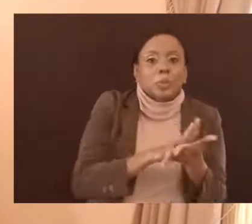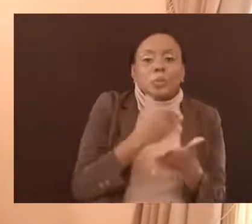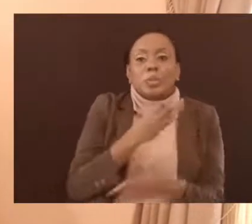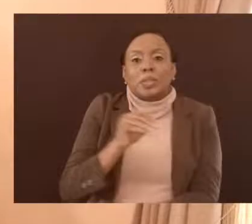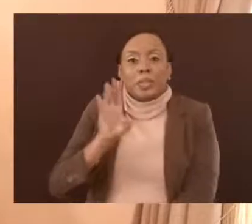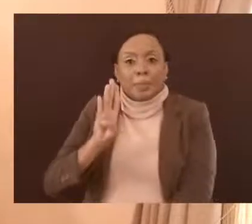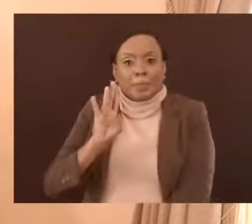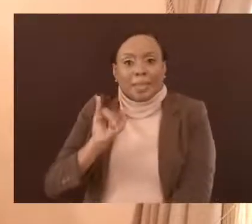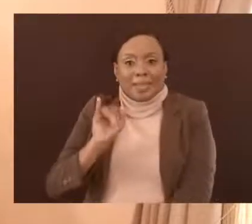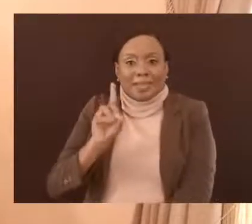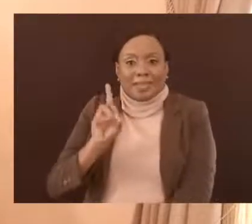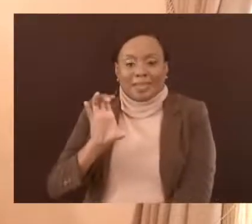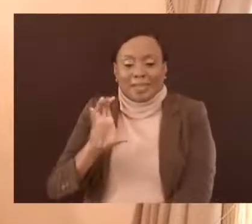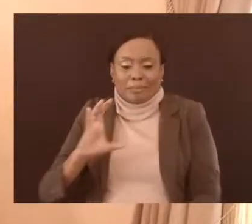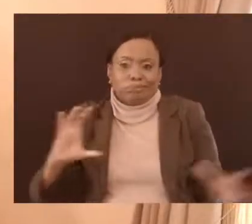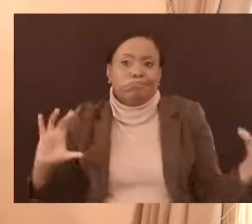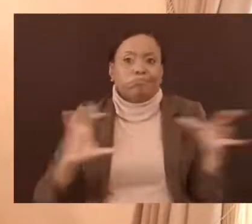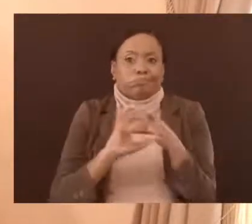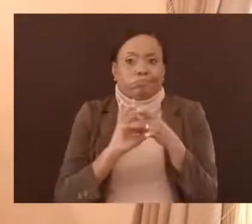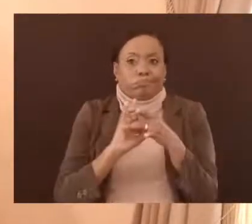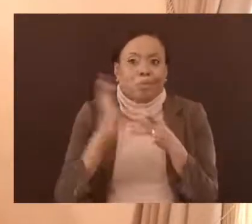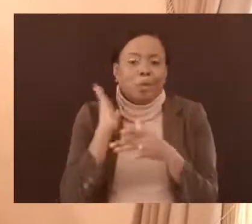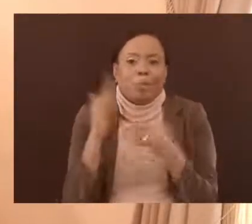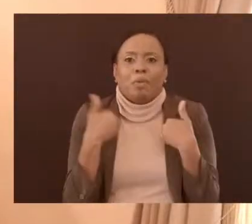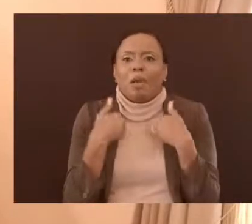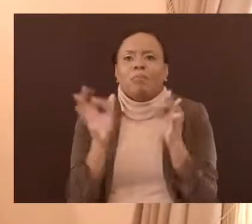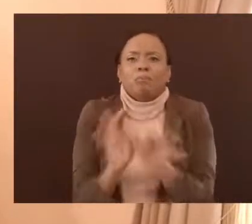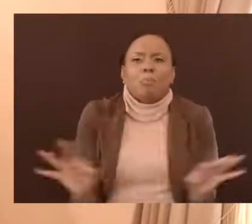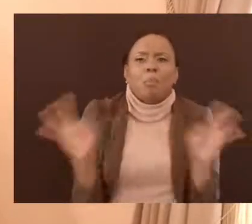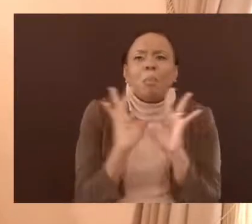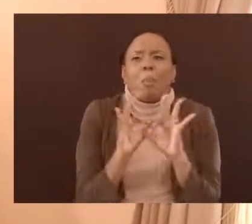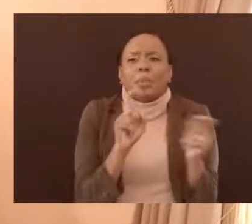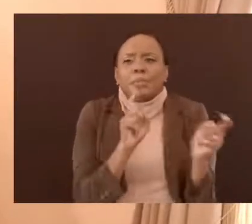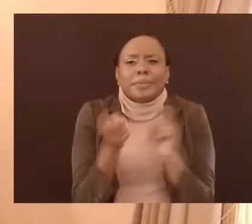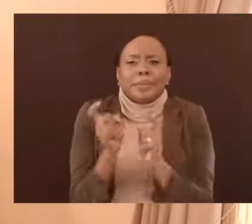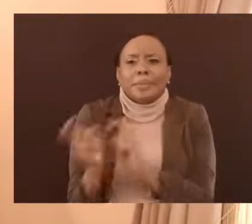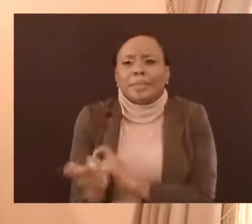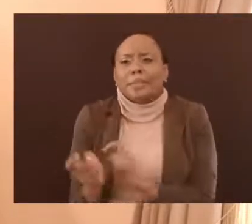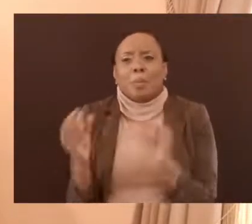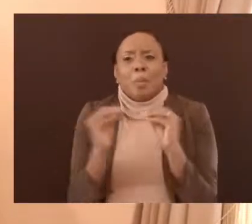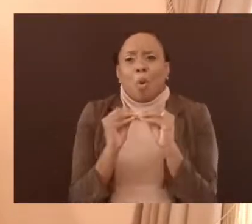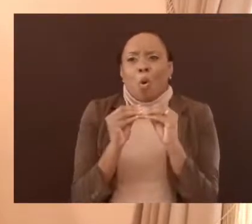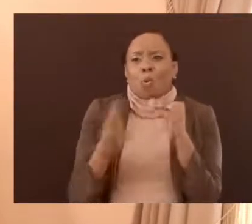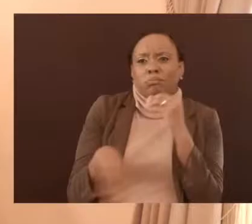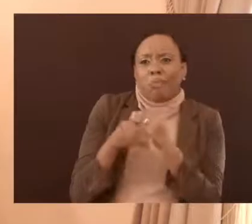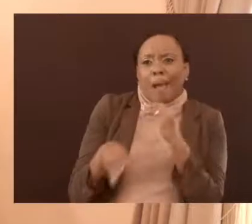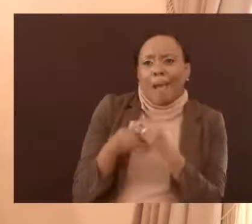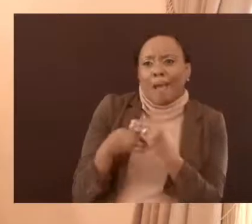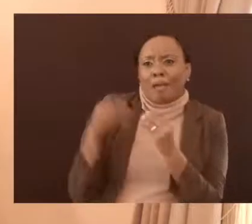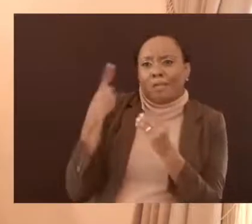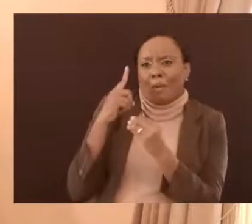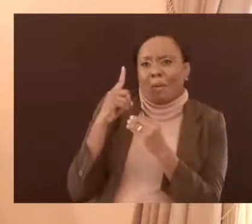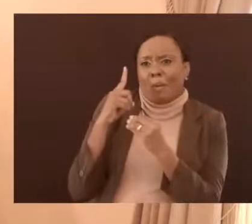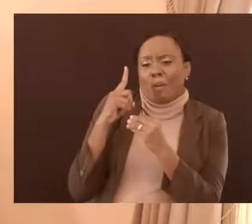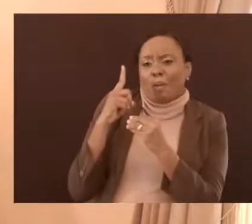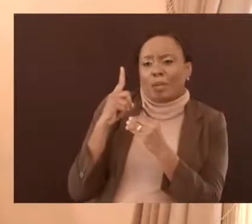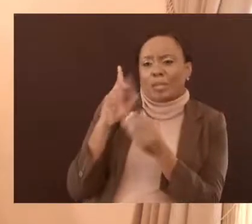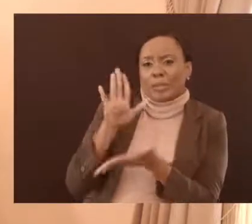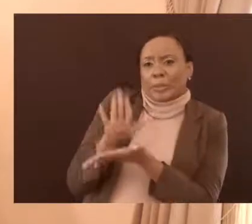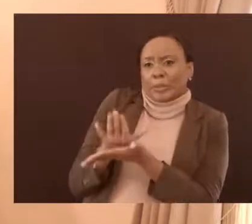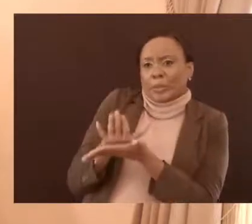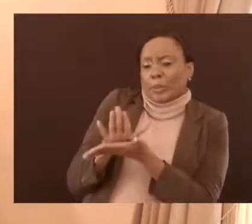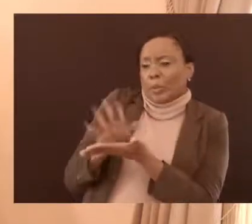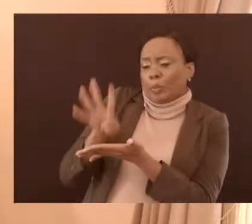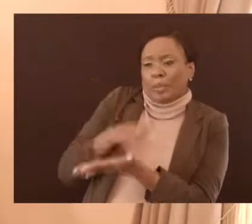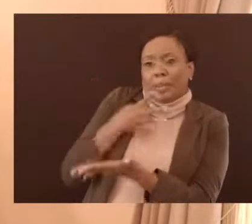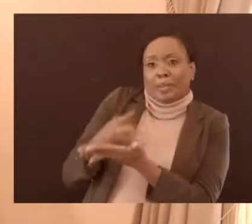a number of very important changes and additions to our curricula, especially at the